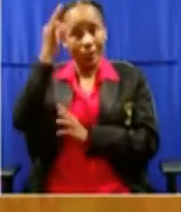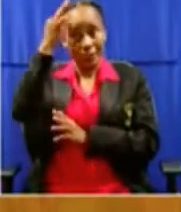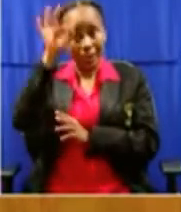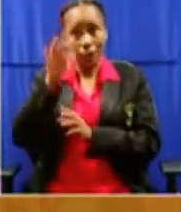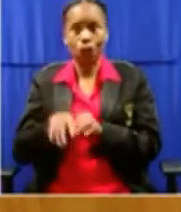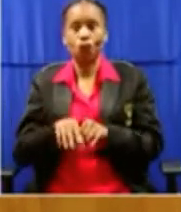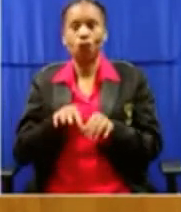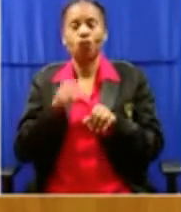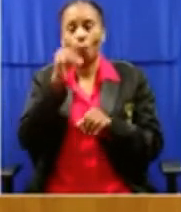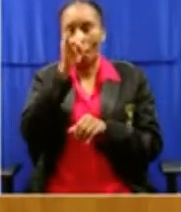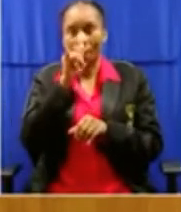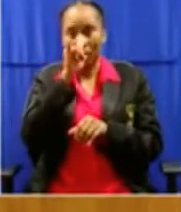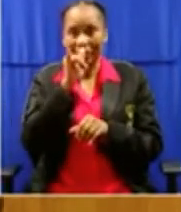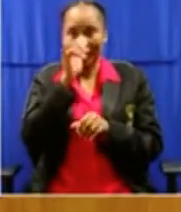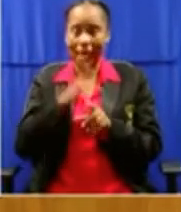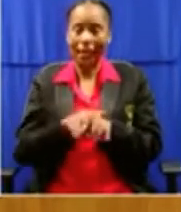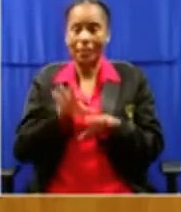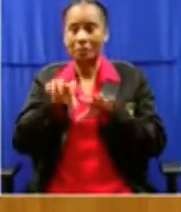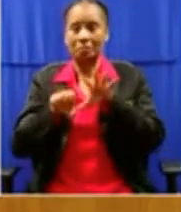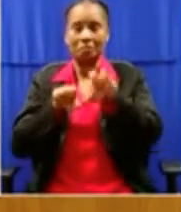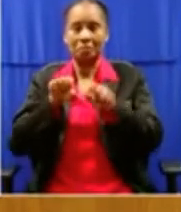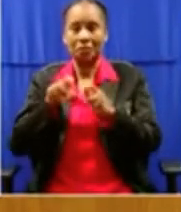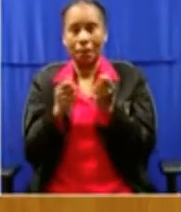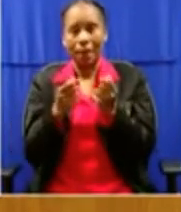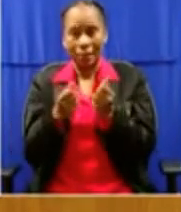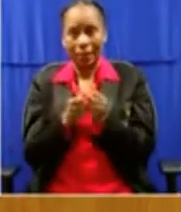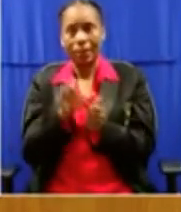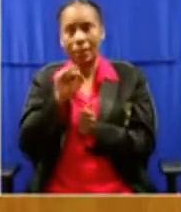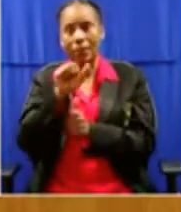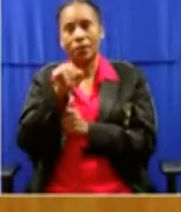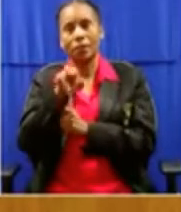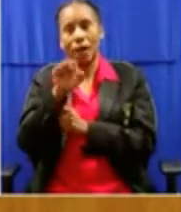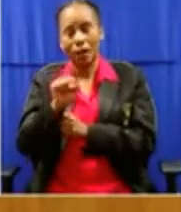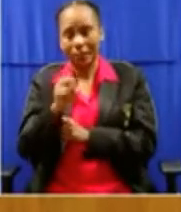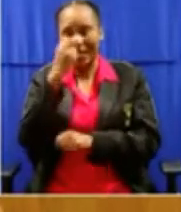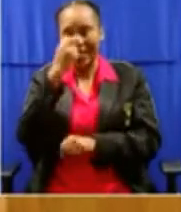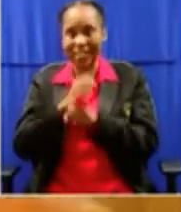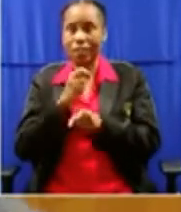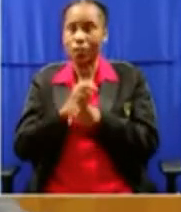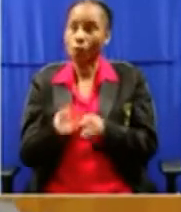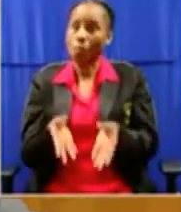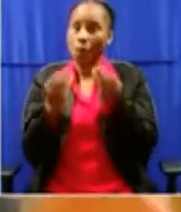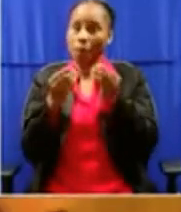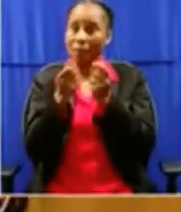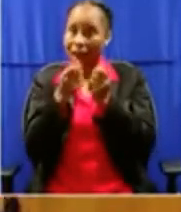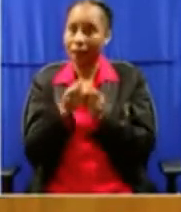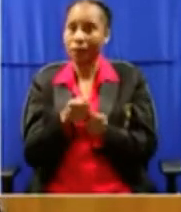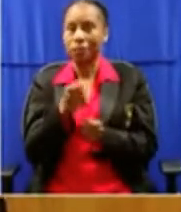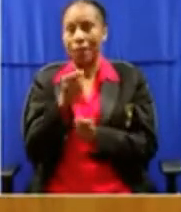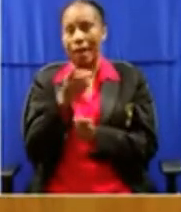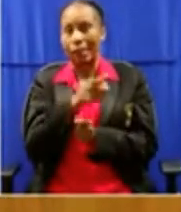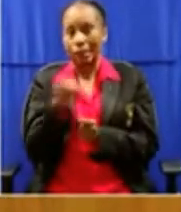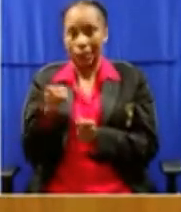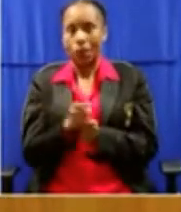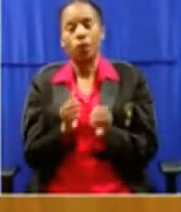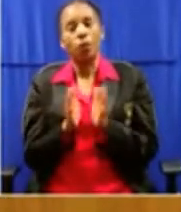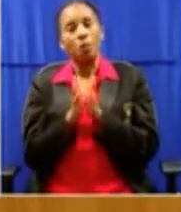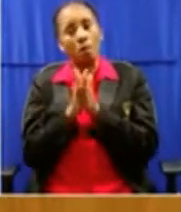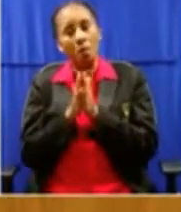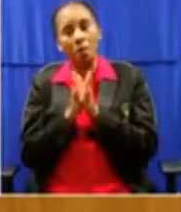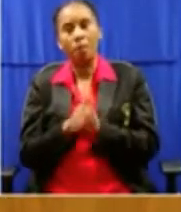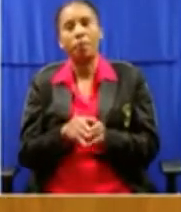on record to say that SARS has certain powers to recover those billions of rands, and we would urge SARS to make use of the